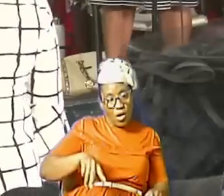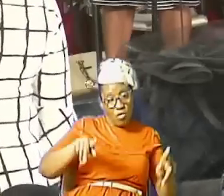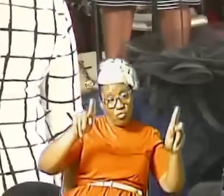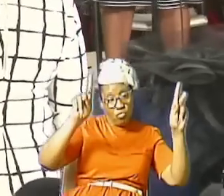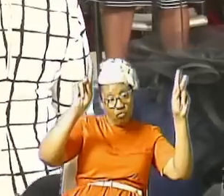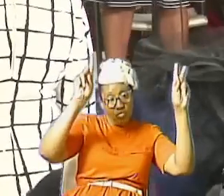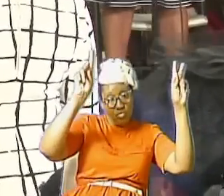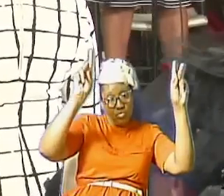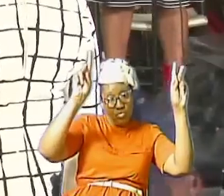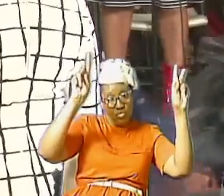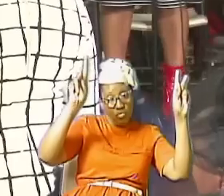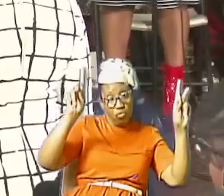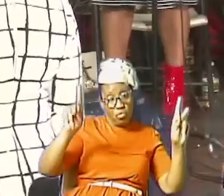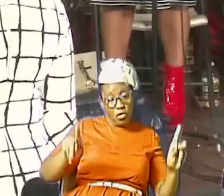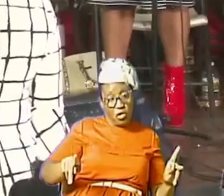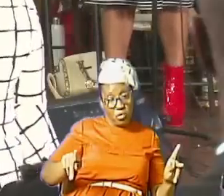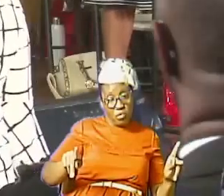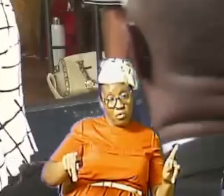a friend